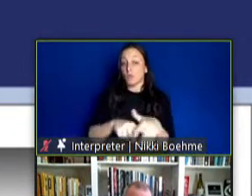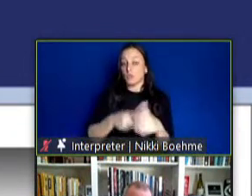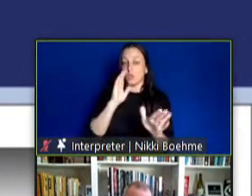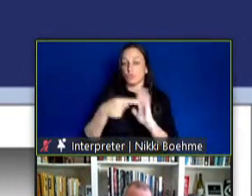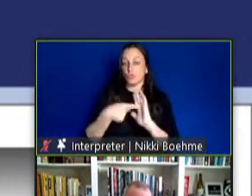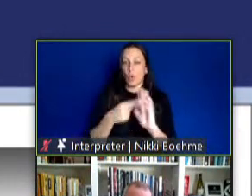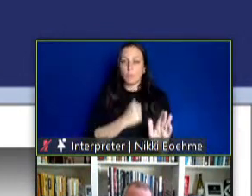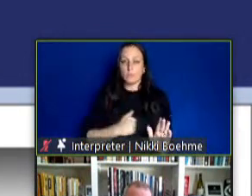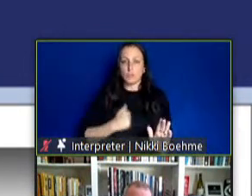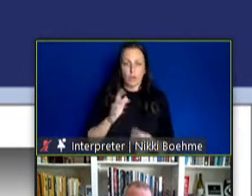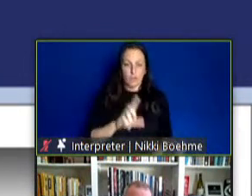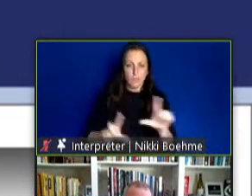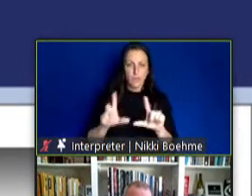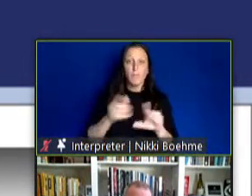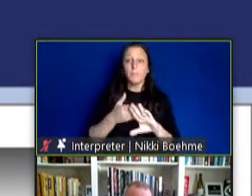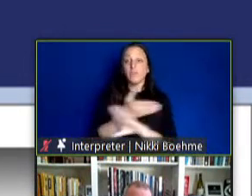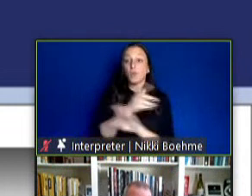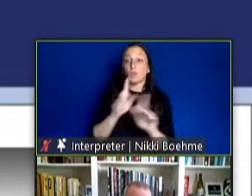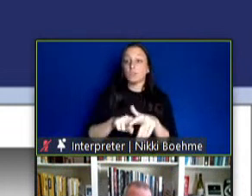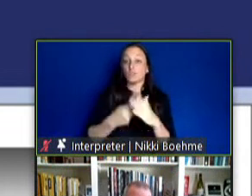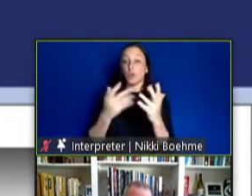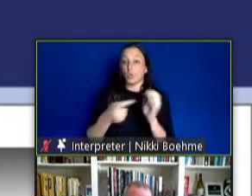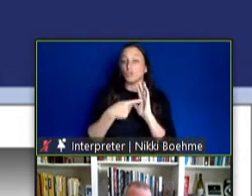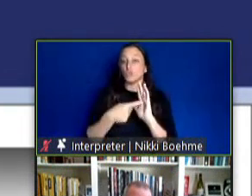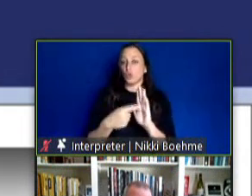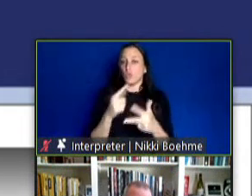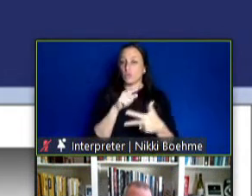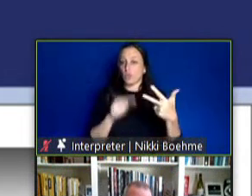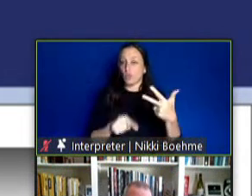just before we get started here, I wanted to mention there's 3 main steps to it.